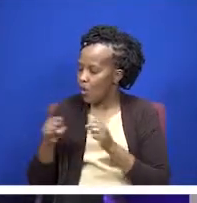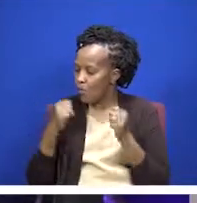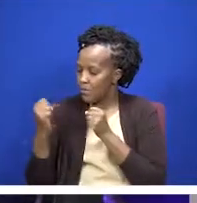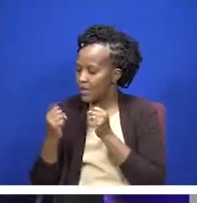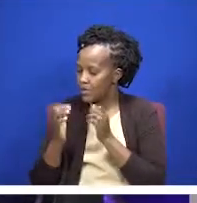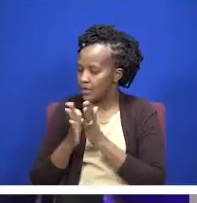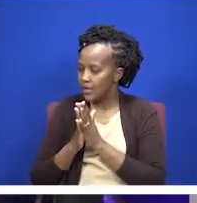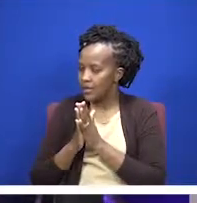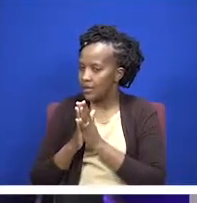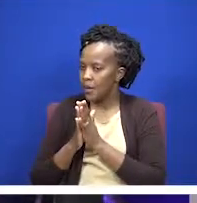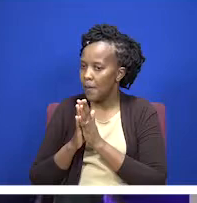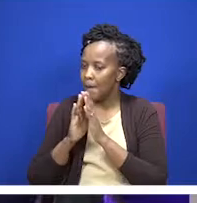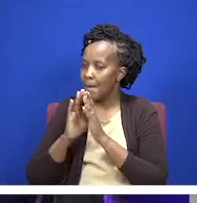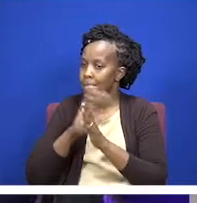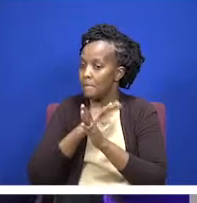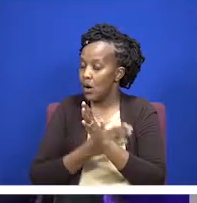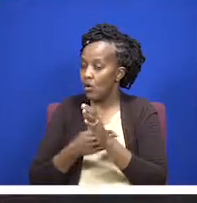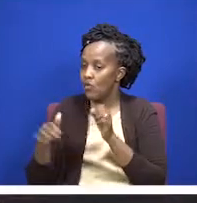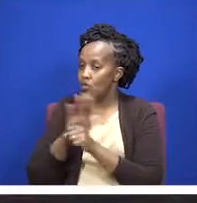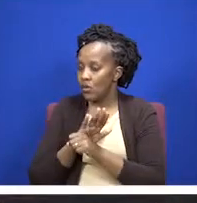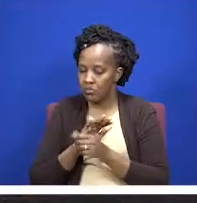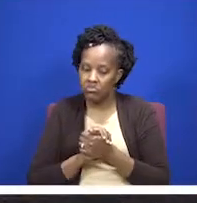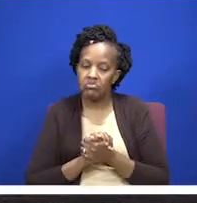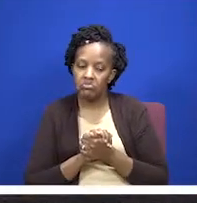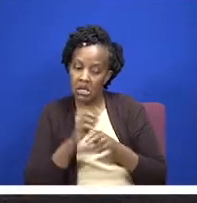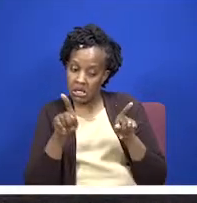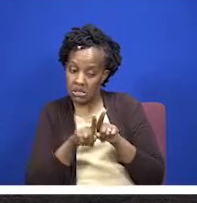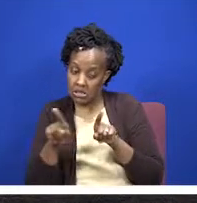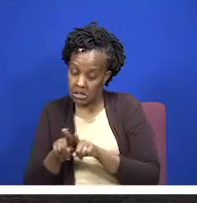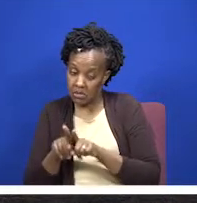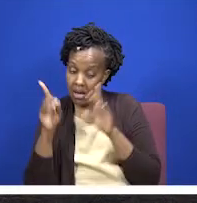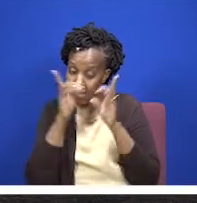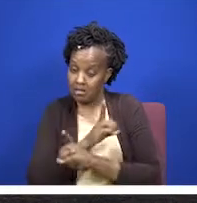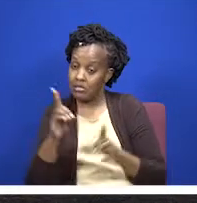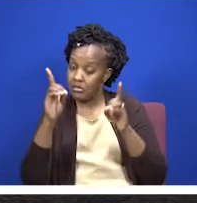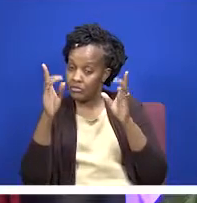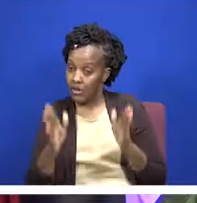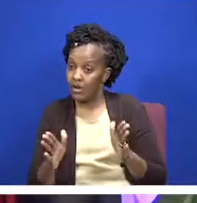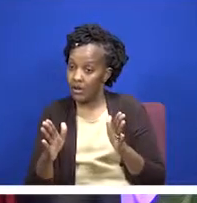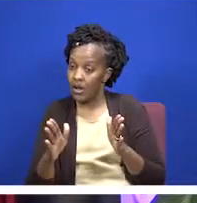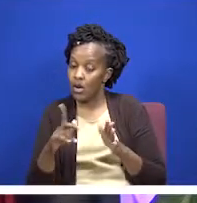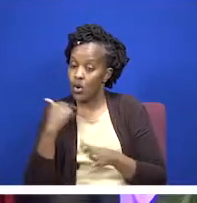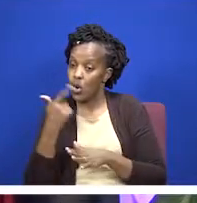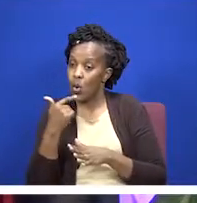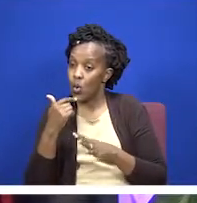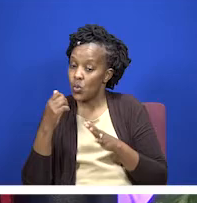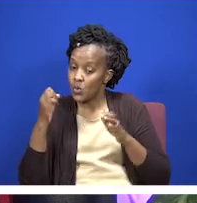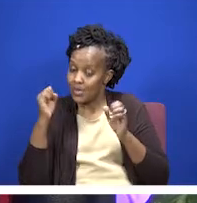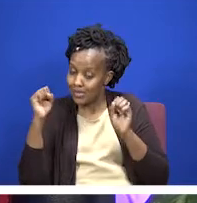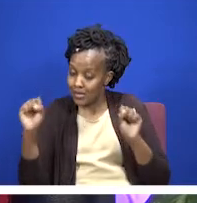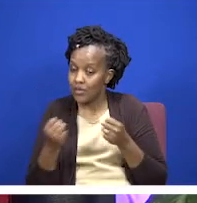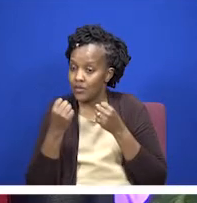all powerful. Yes. We can also describe him as a deliverer. He's the one who saves us from